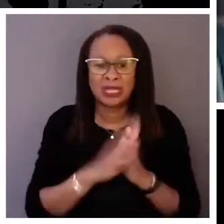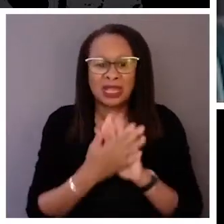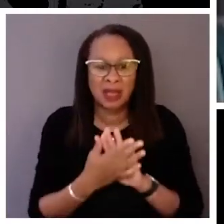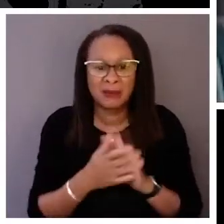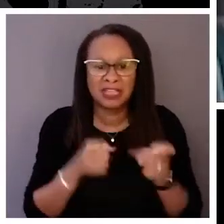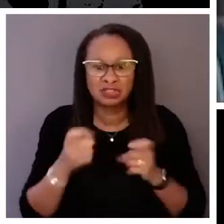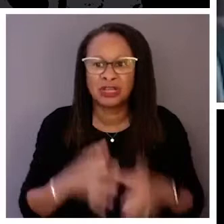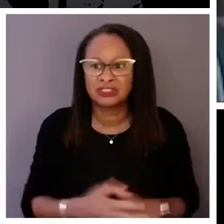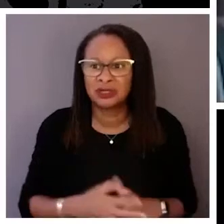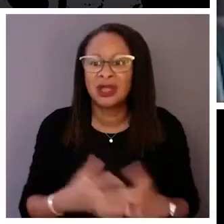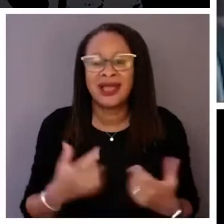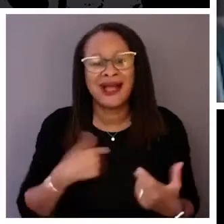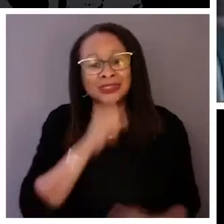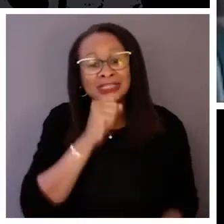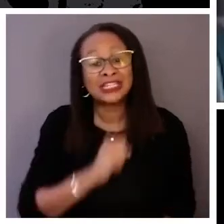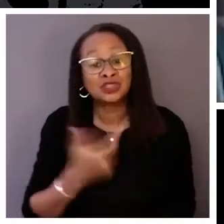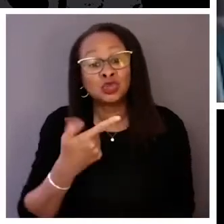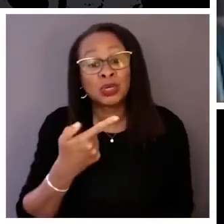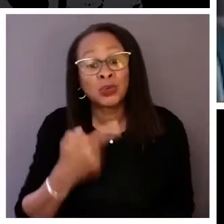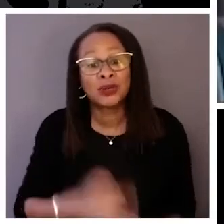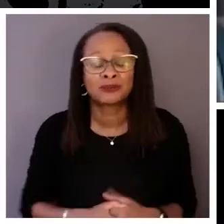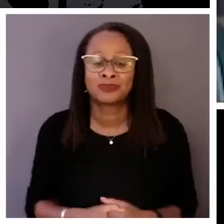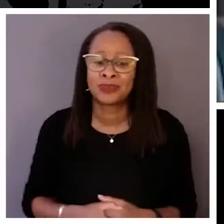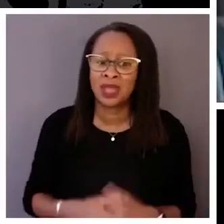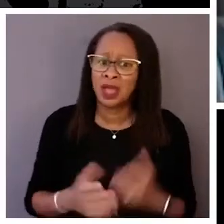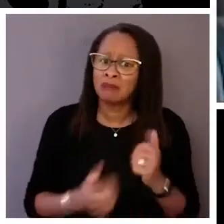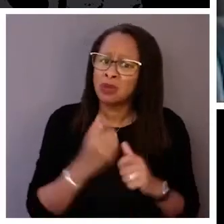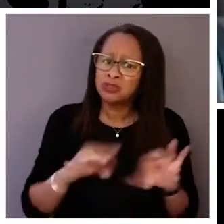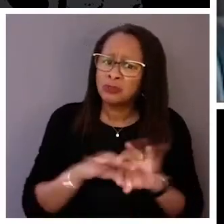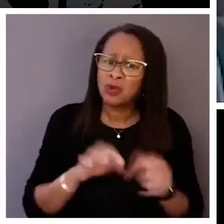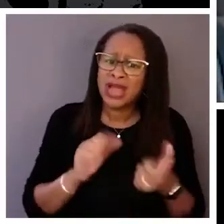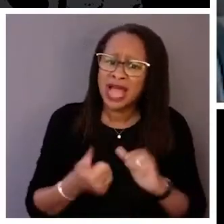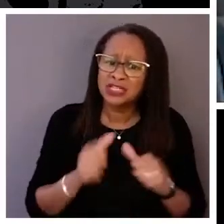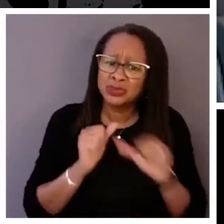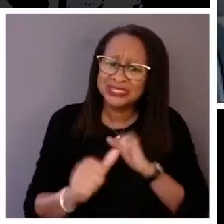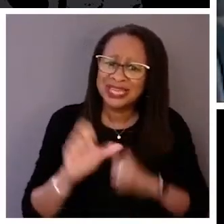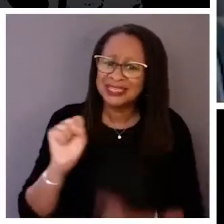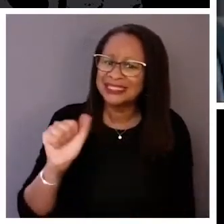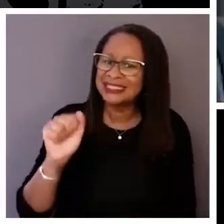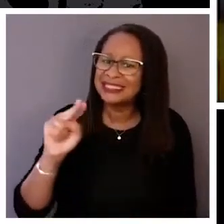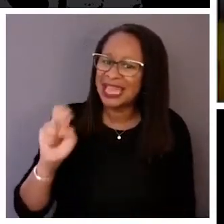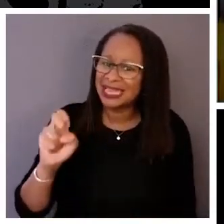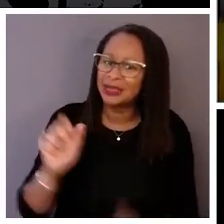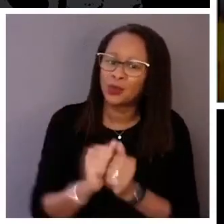guys maintain sanity in all this? I'll go to Hannah first, the youngest one.